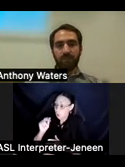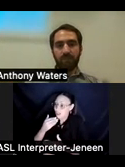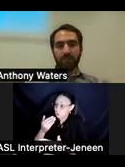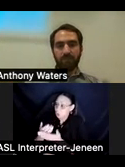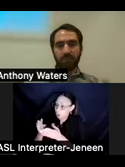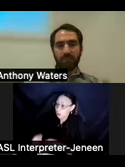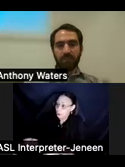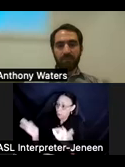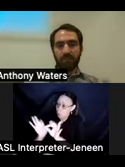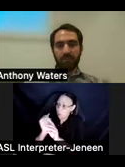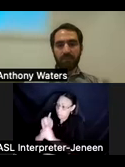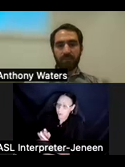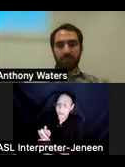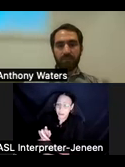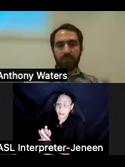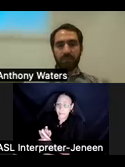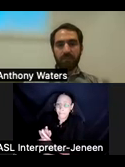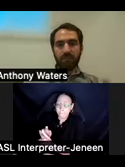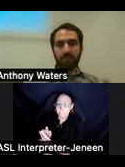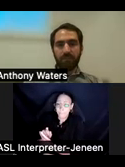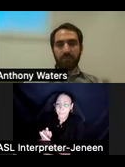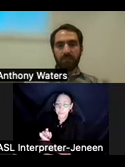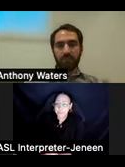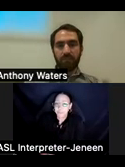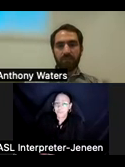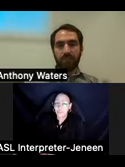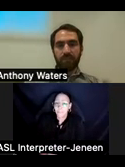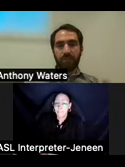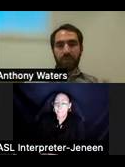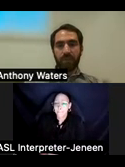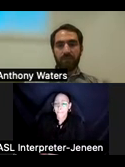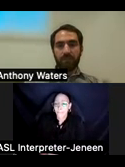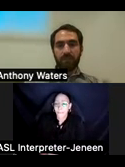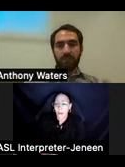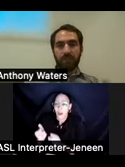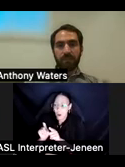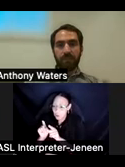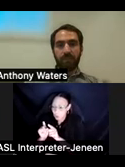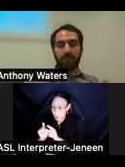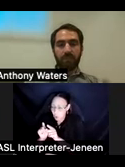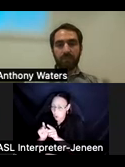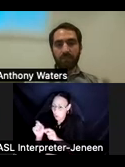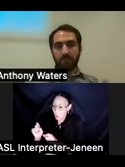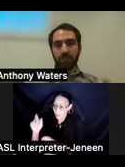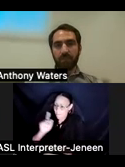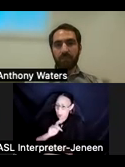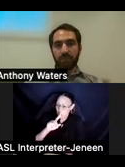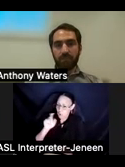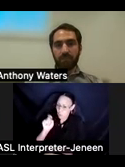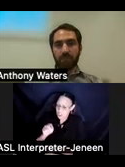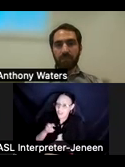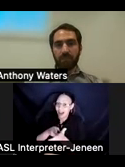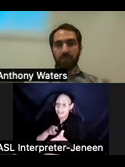important point. And I think going along with that, which also kind of goes back to the question of